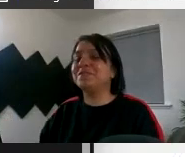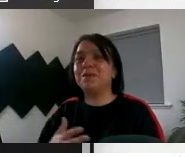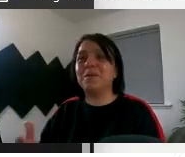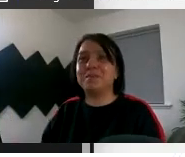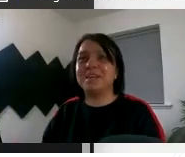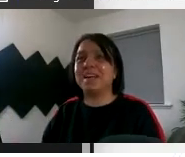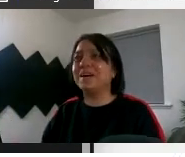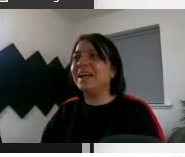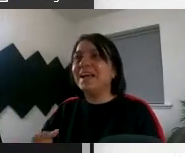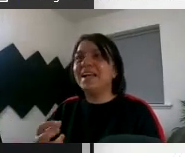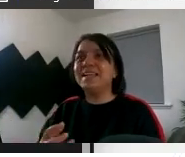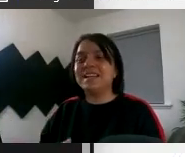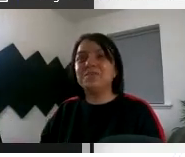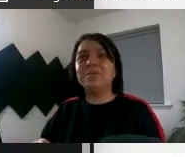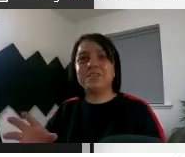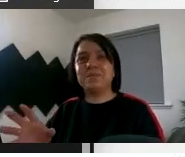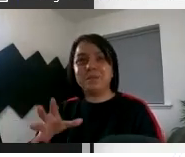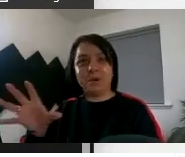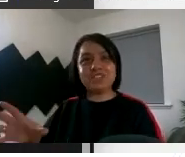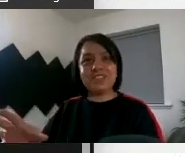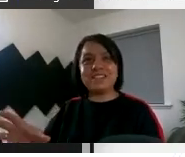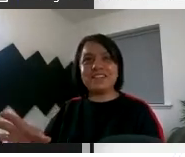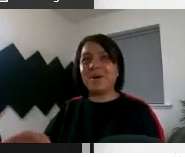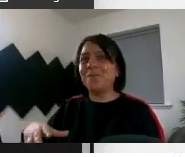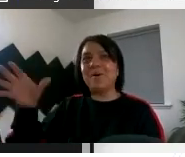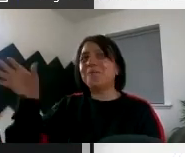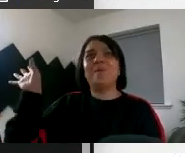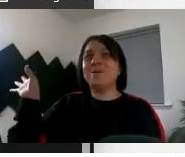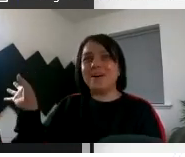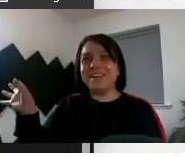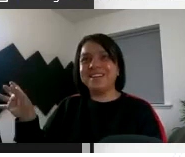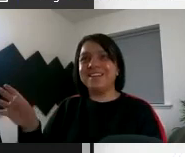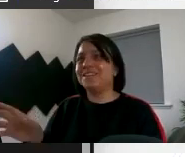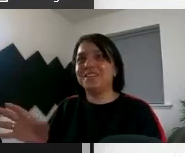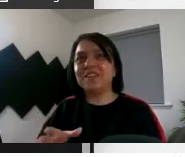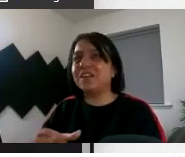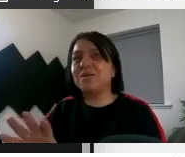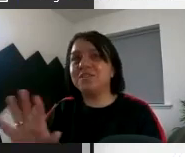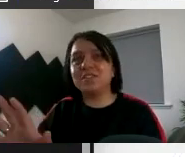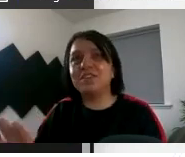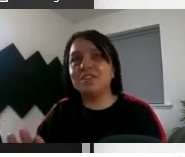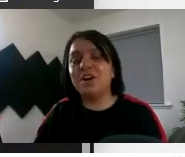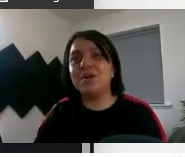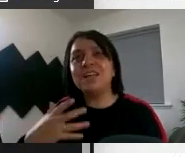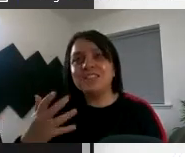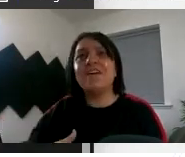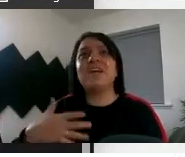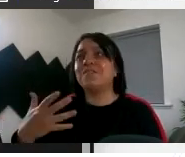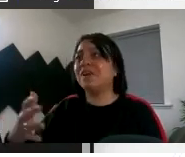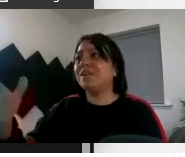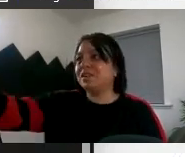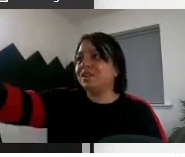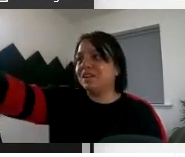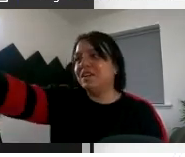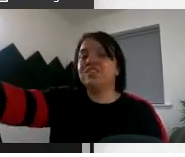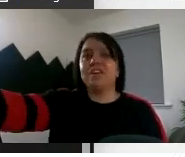so many people say it now. It sounds weird when somebody posh says it. Oh, wagwan. You're thinking, no, it doesn't go. So you have to have the right